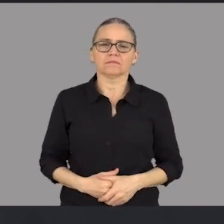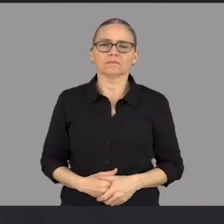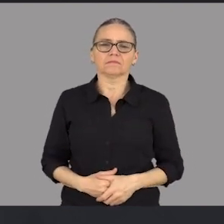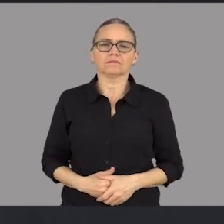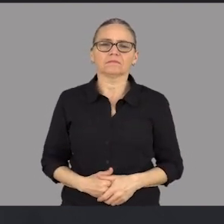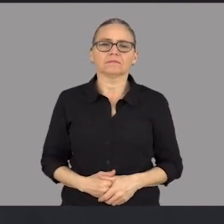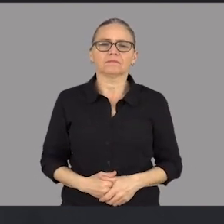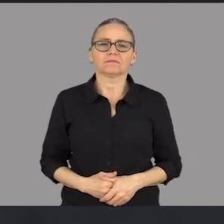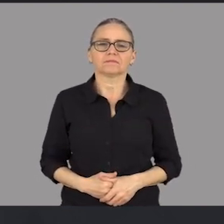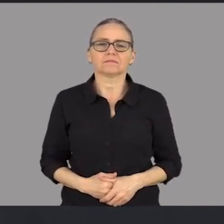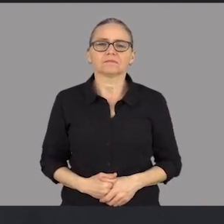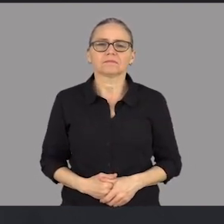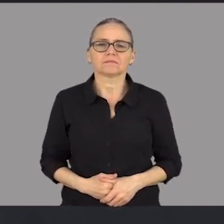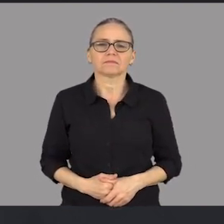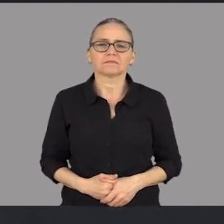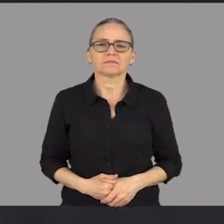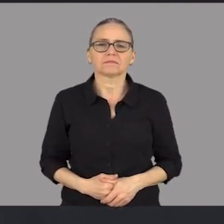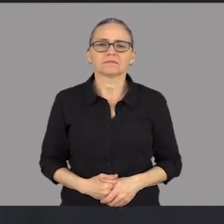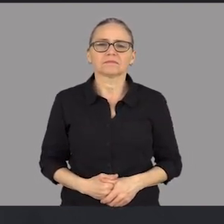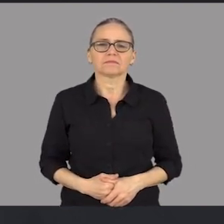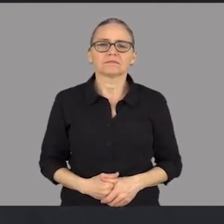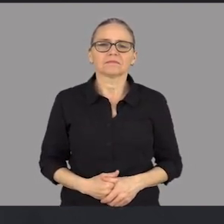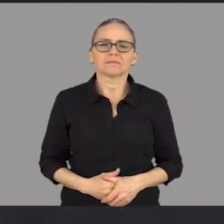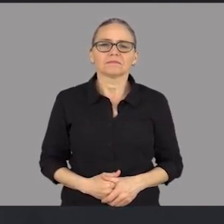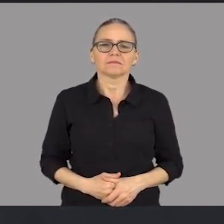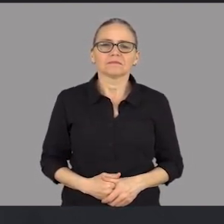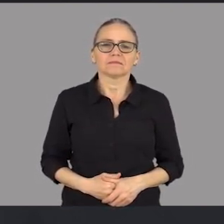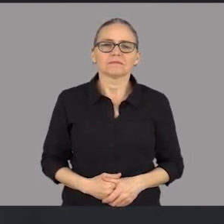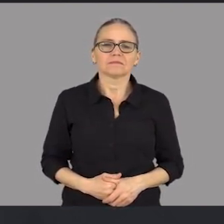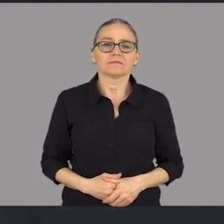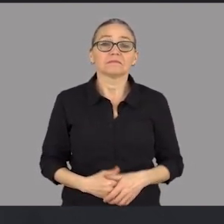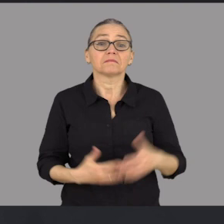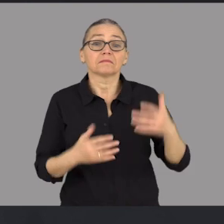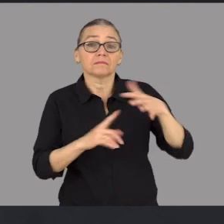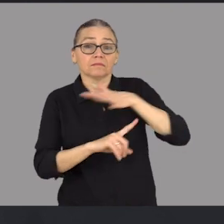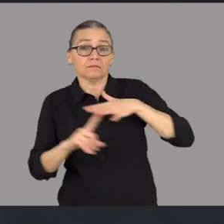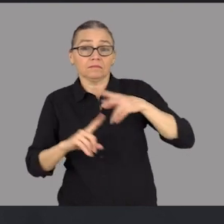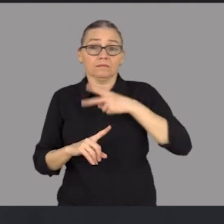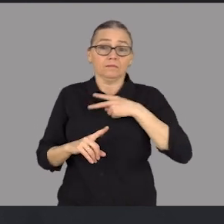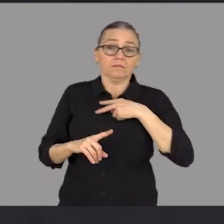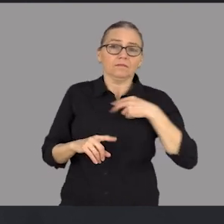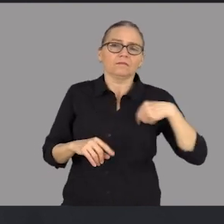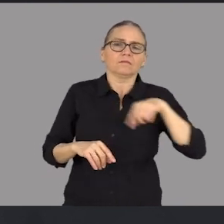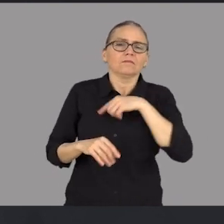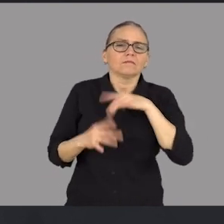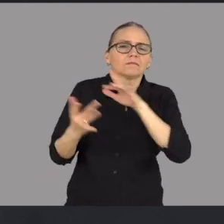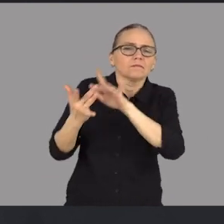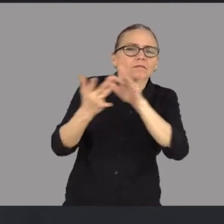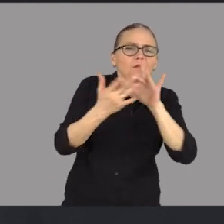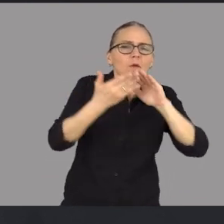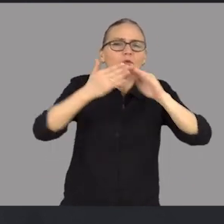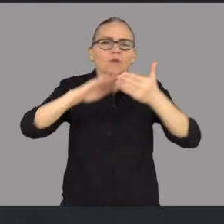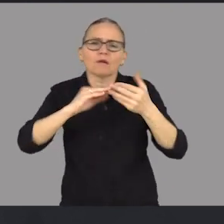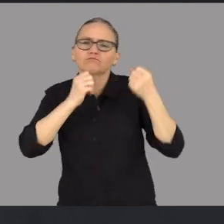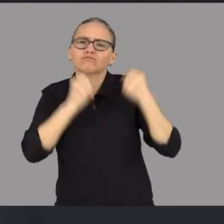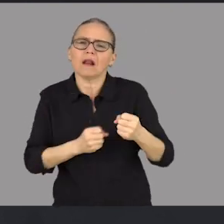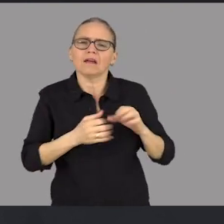Like for us, again, we've got a really strong community partner in HDCS.